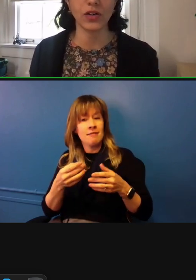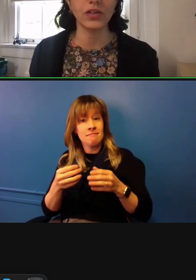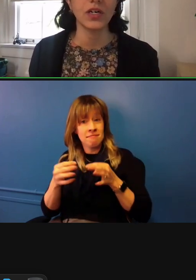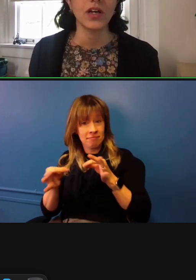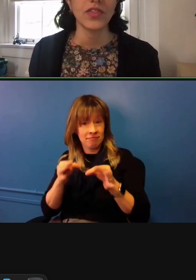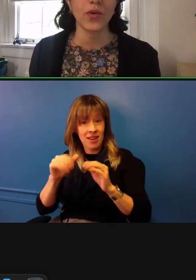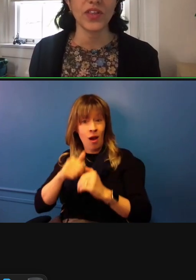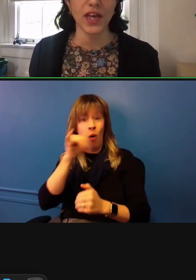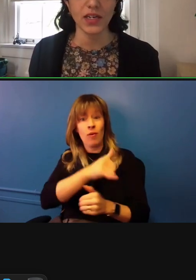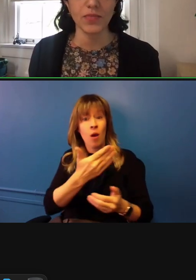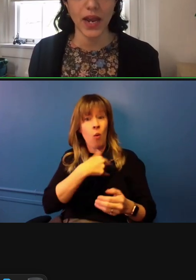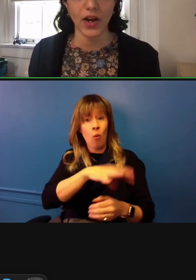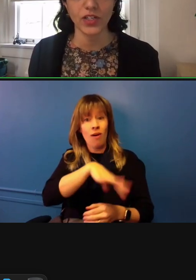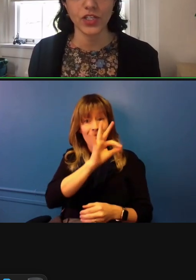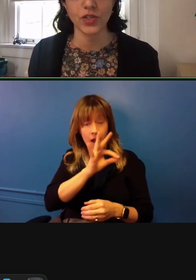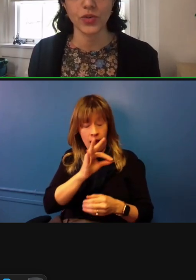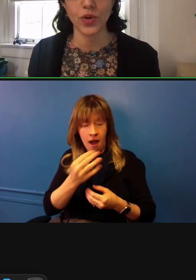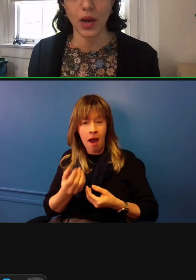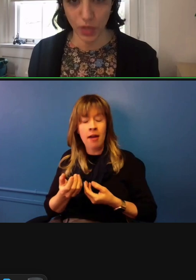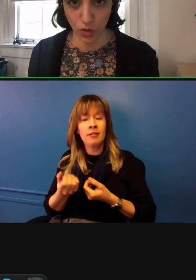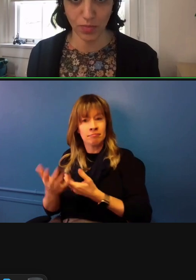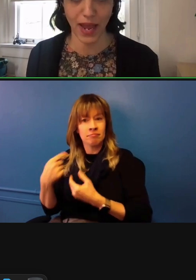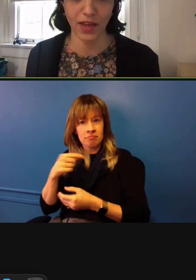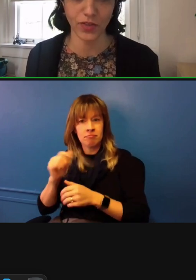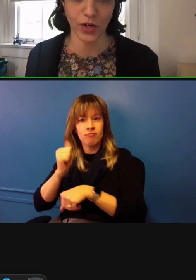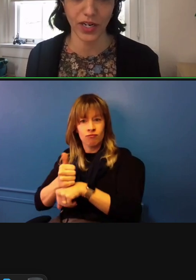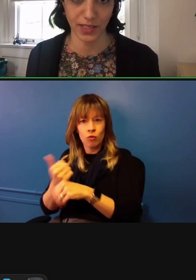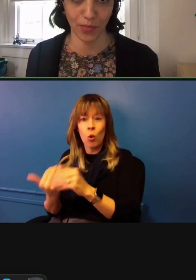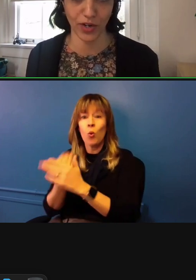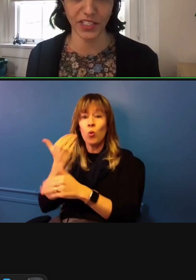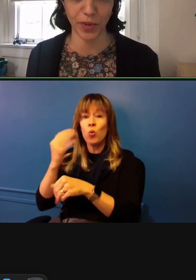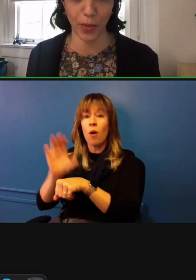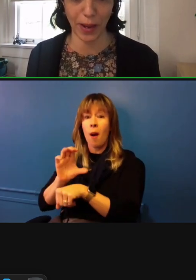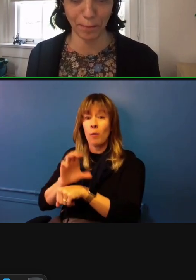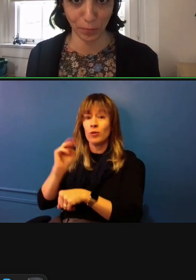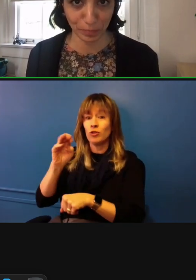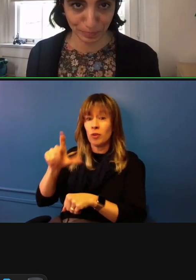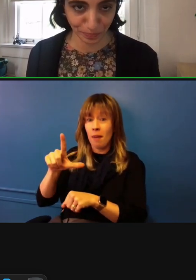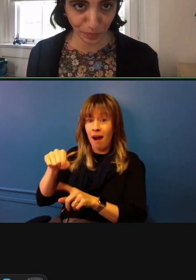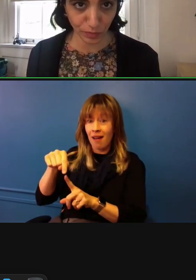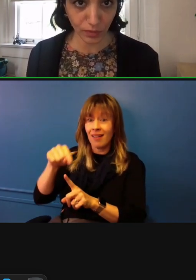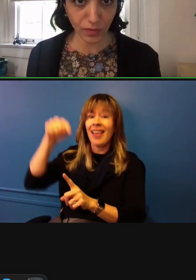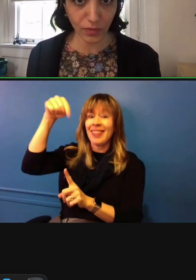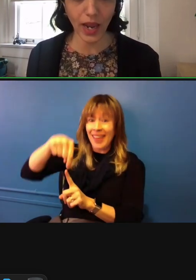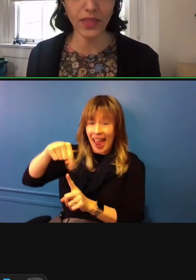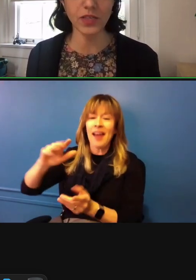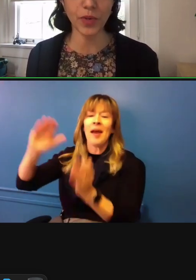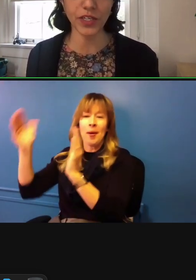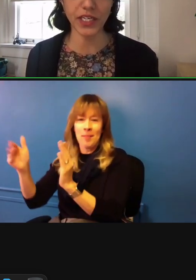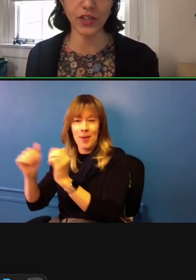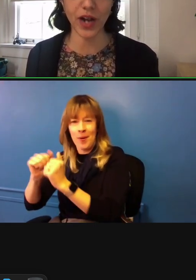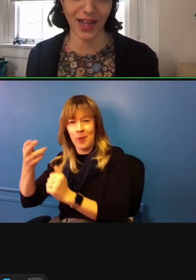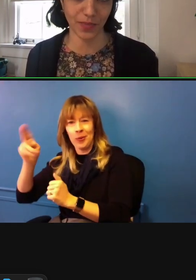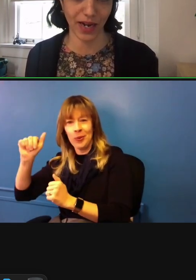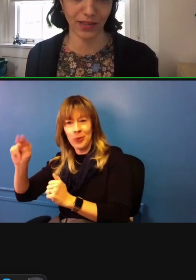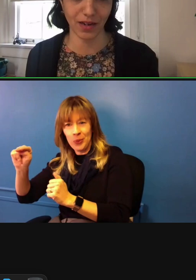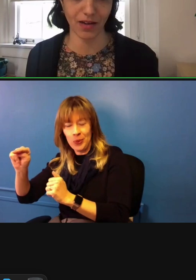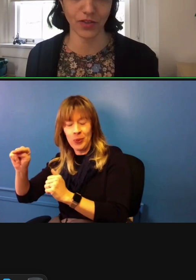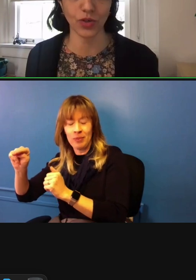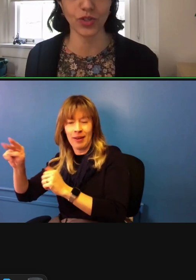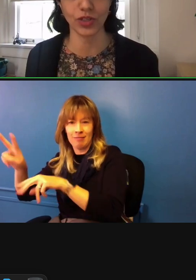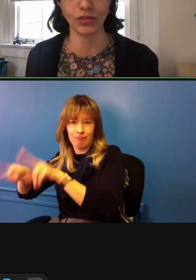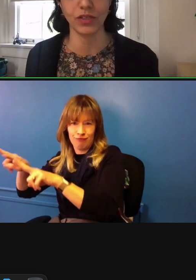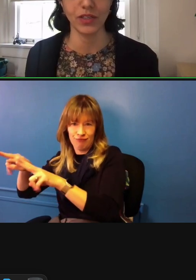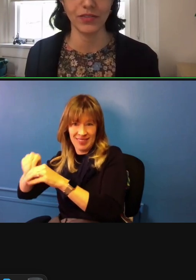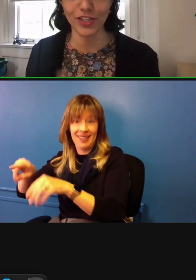computational model that we then compared to human behavior in a separate experiment. And this particular aspect